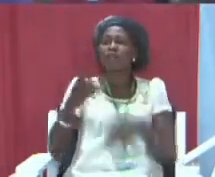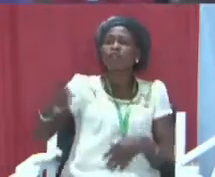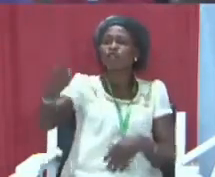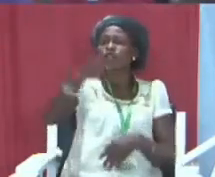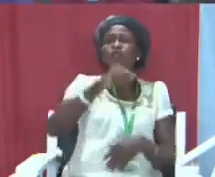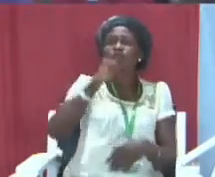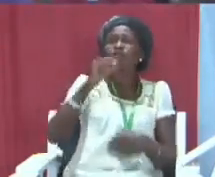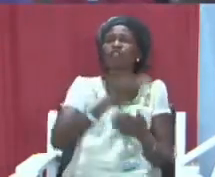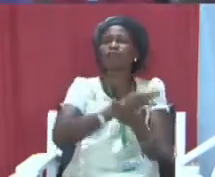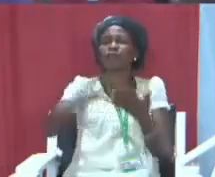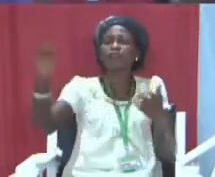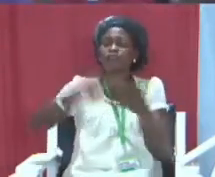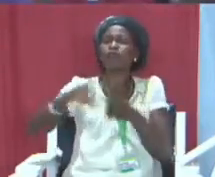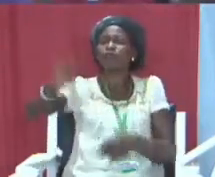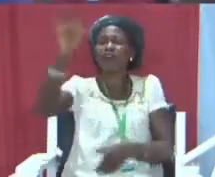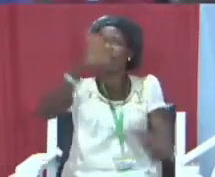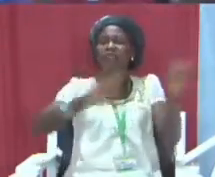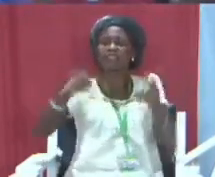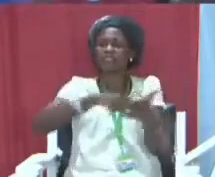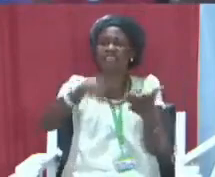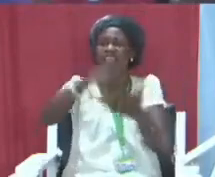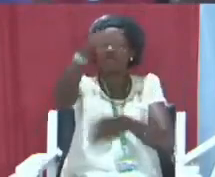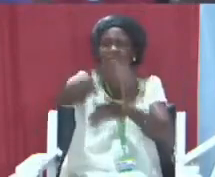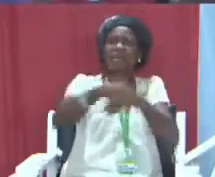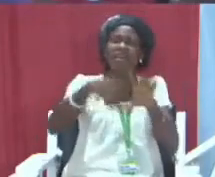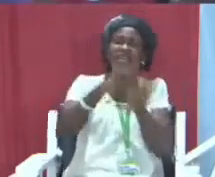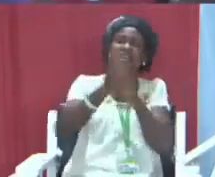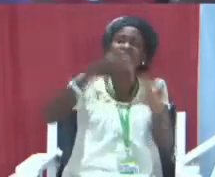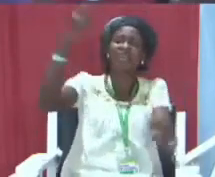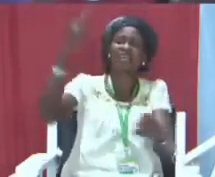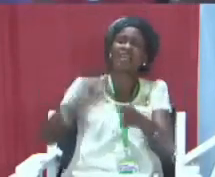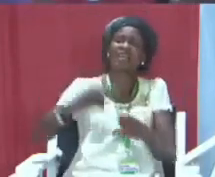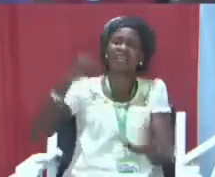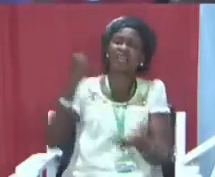May you not fail to find mercy tonight.